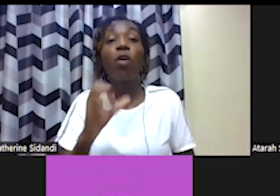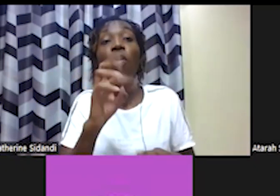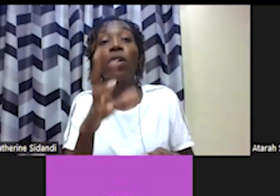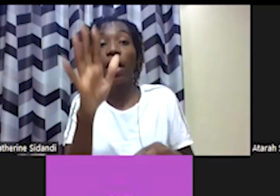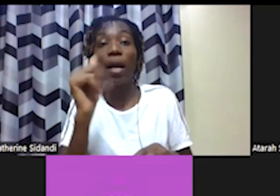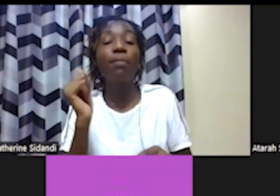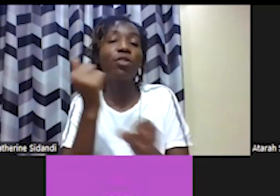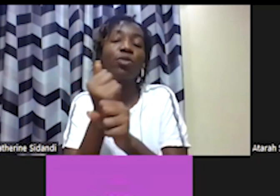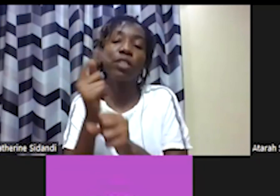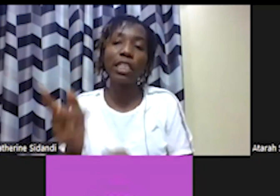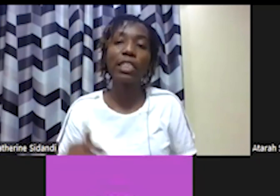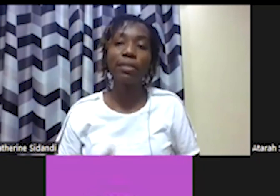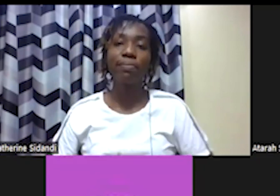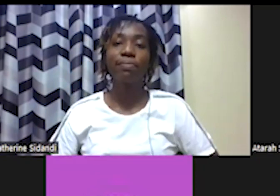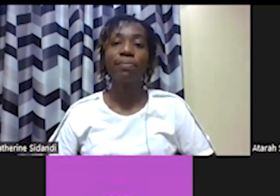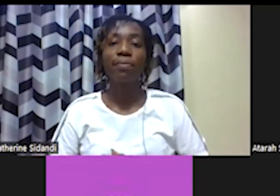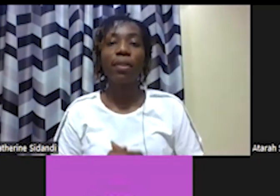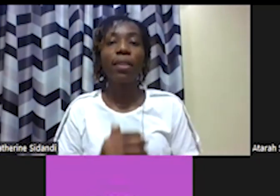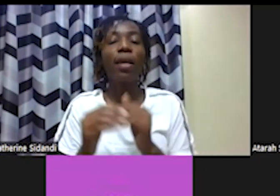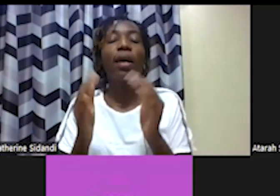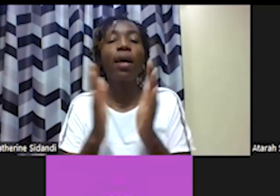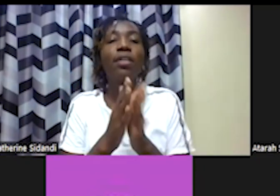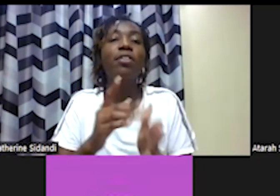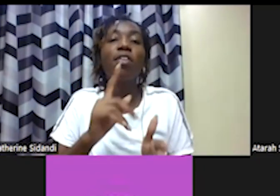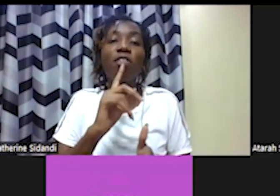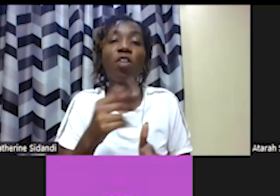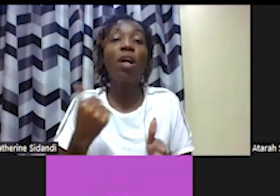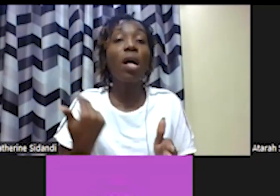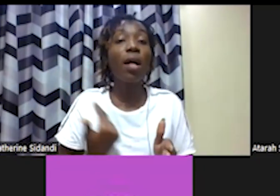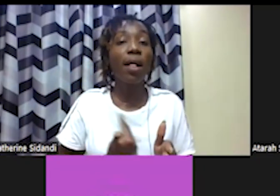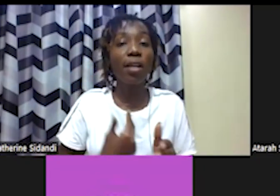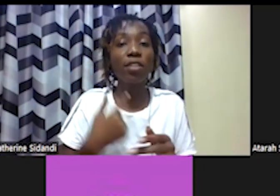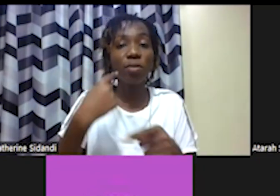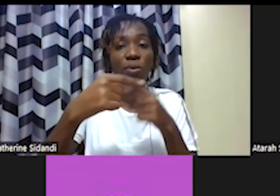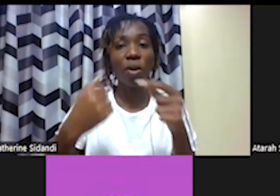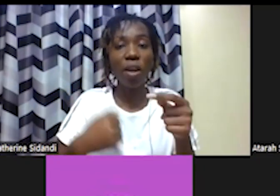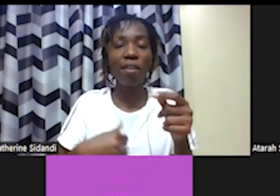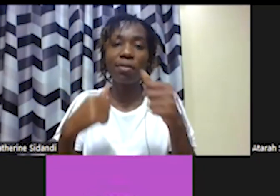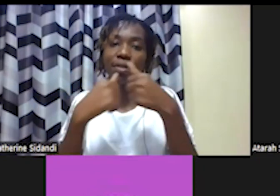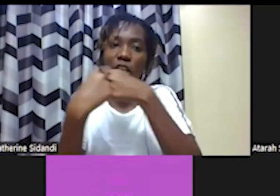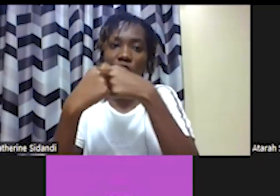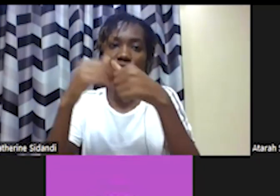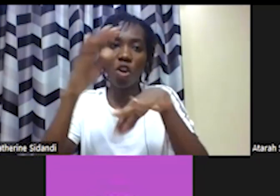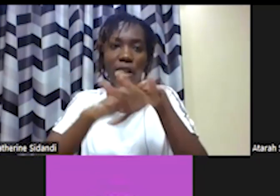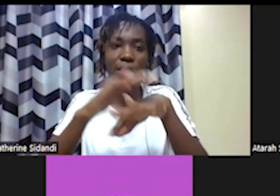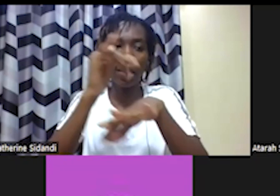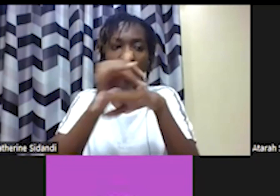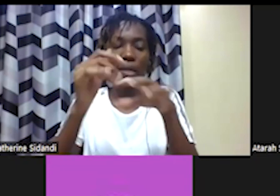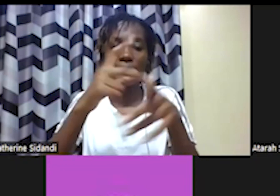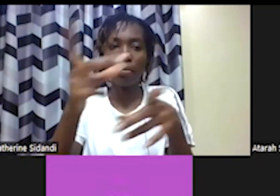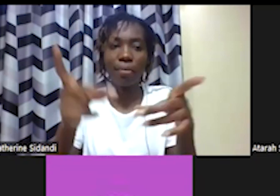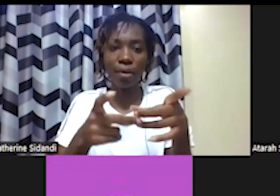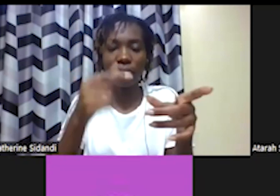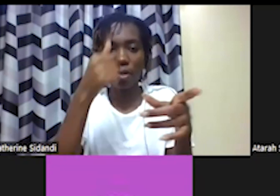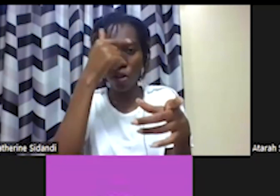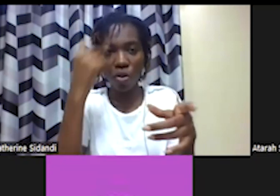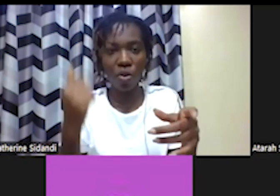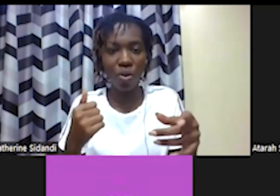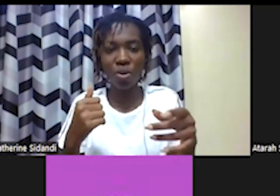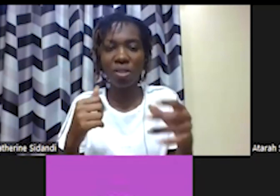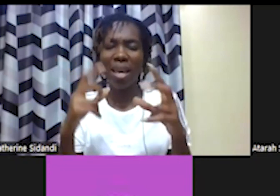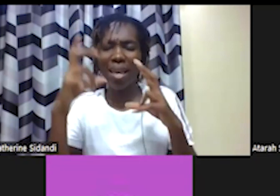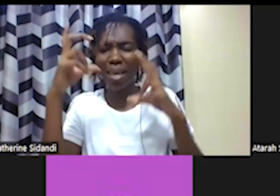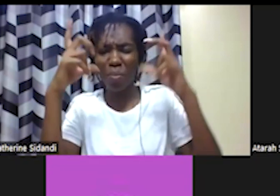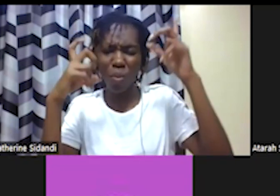this. And so we have still challenges on that part, because